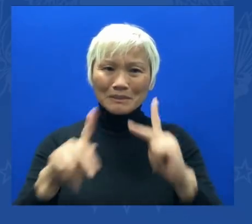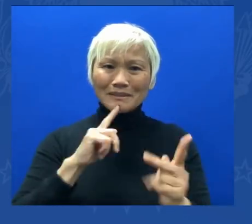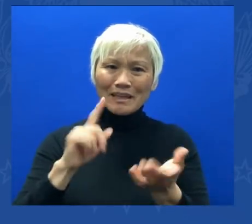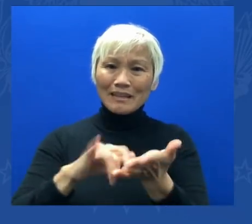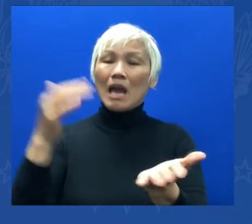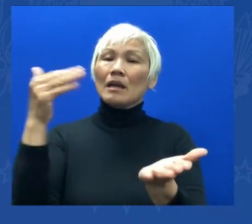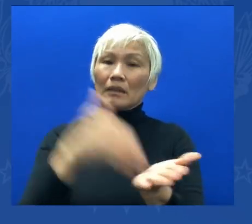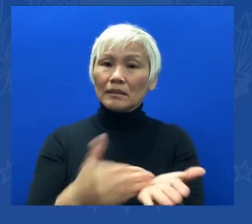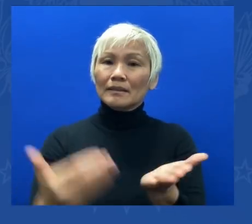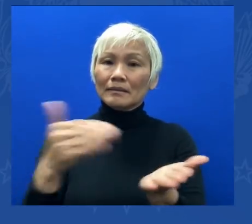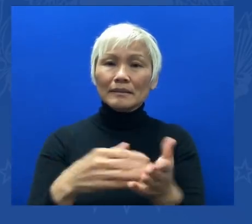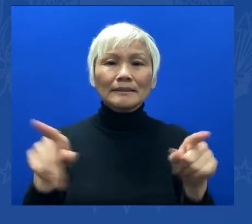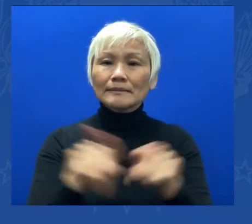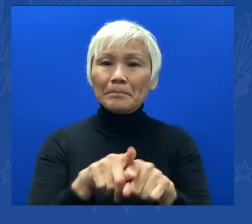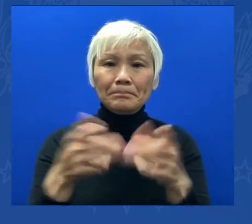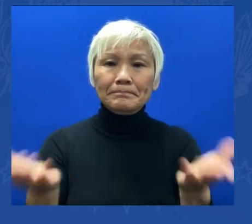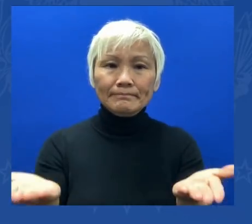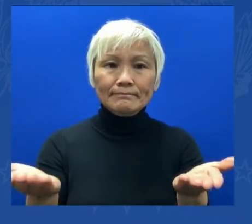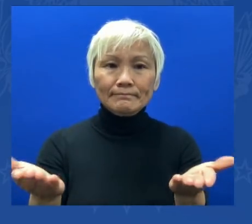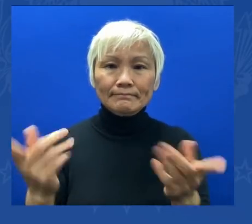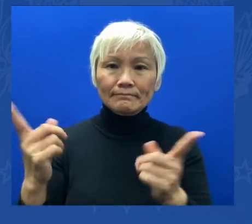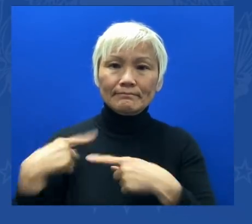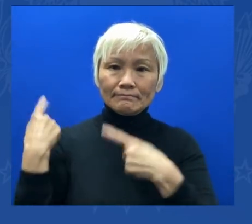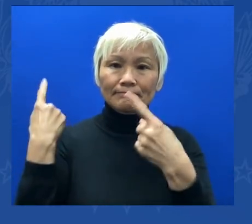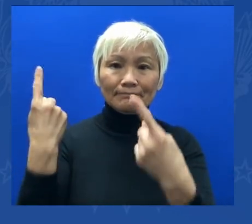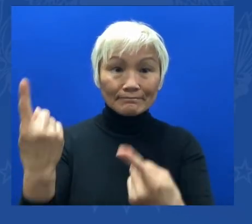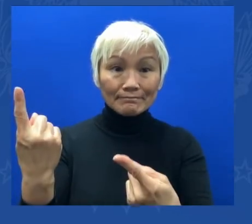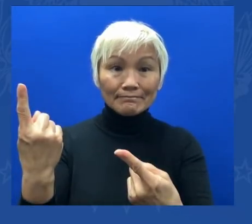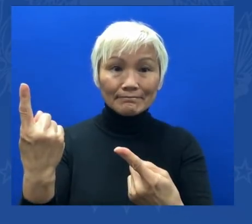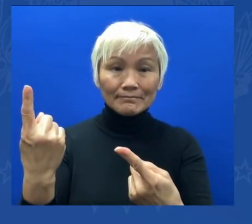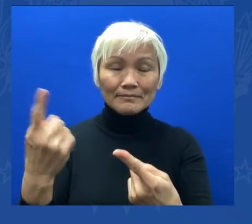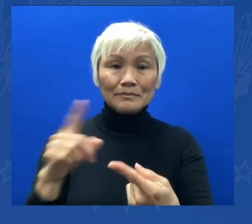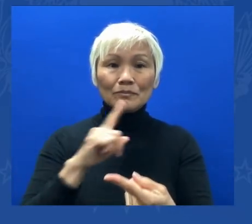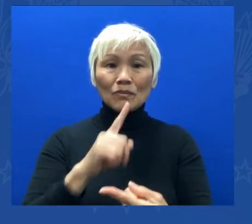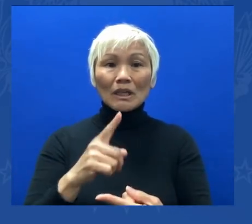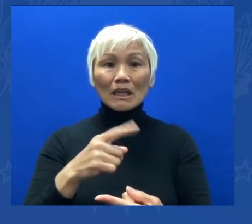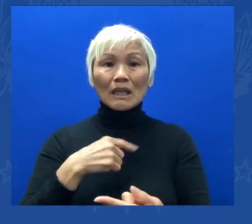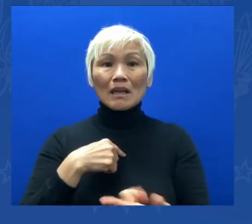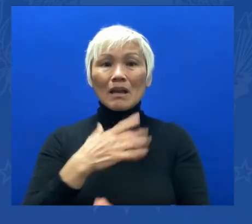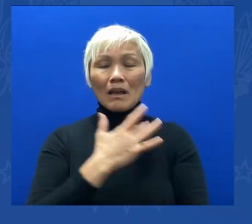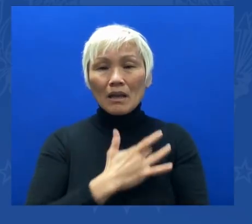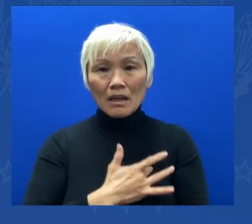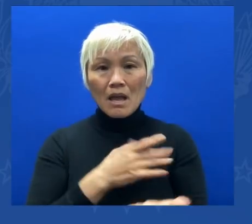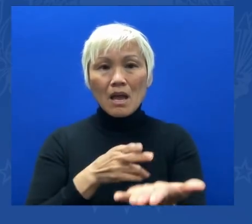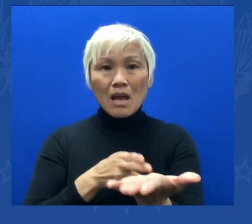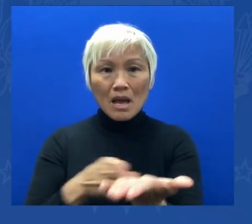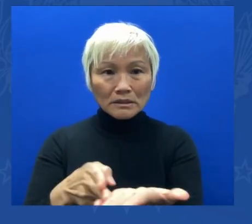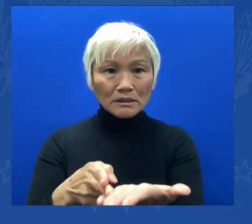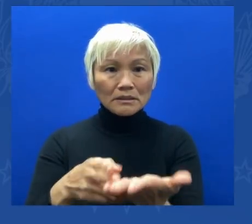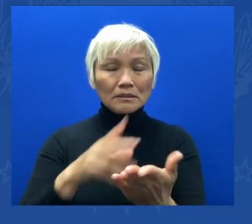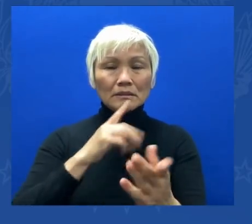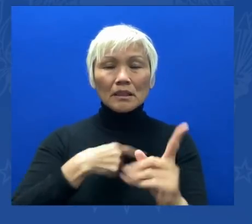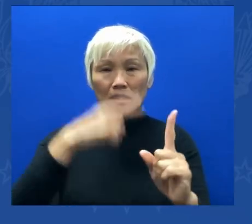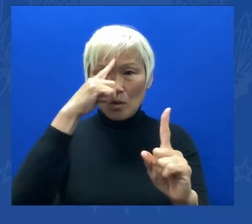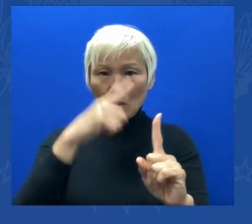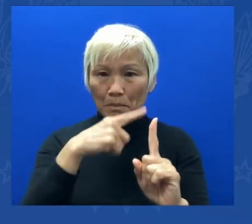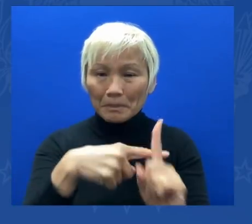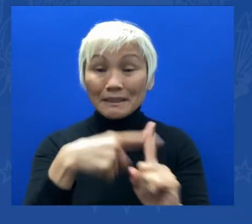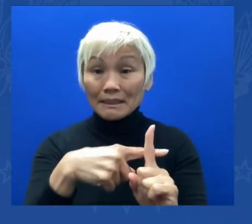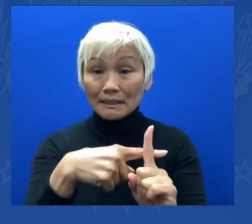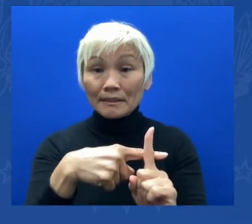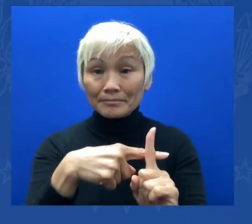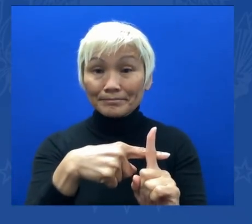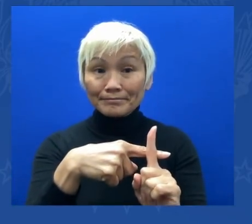But I give you my word as a Biden, I've never been more optimistic about America than I am today. I really mean it. At times of enormous change, it